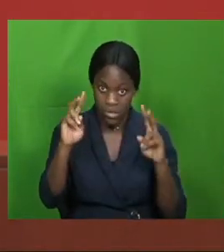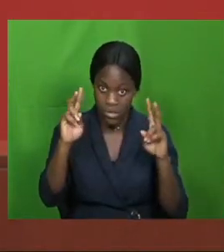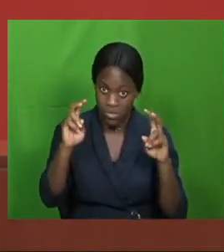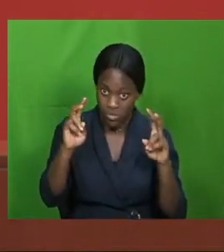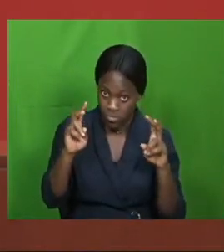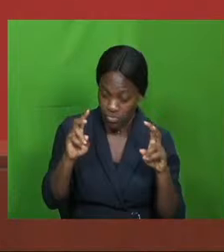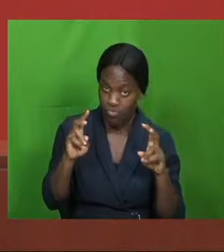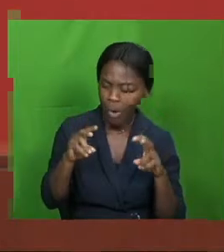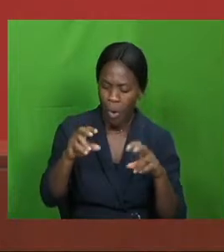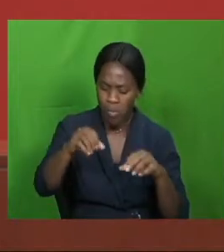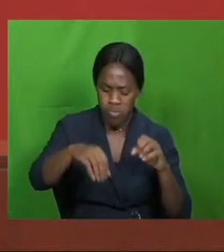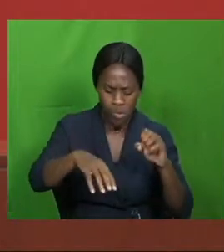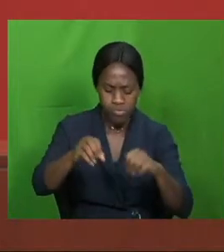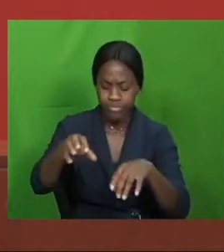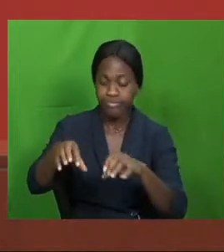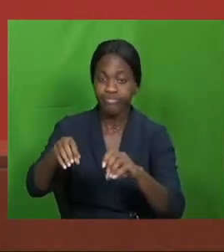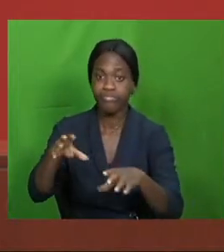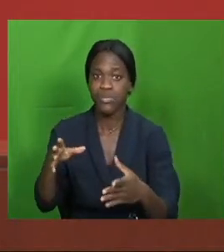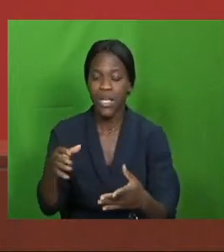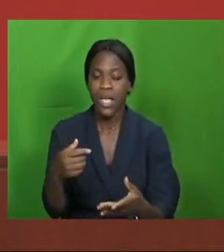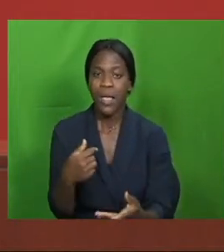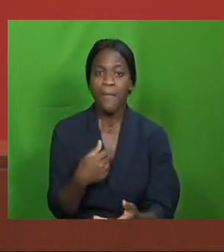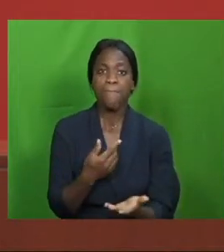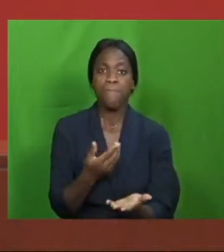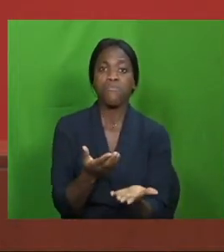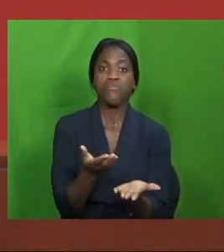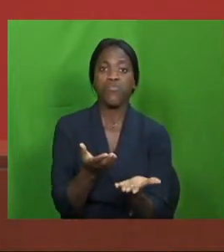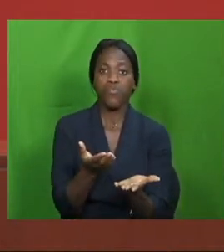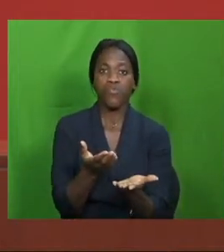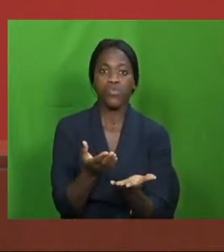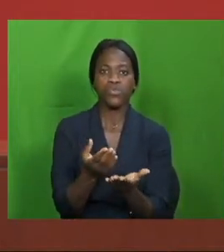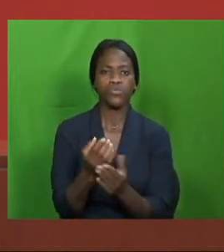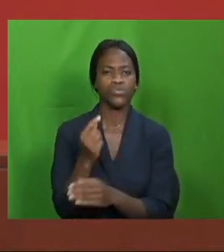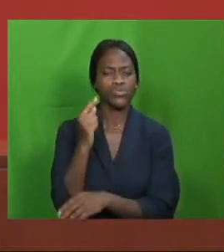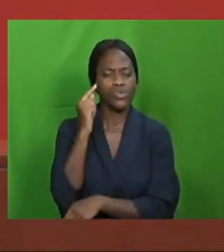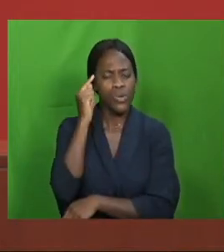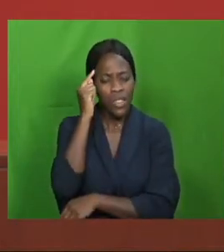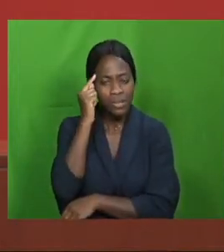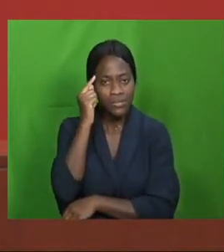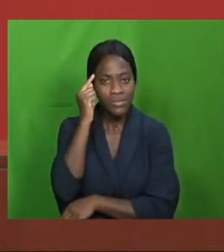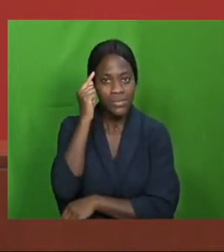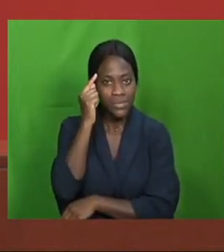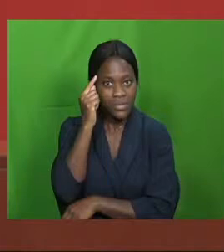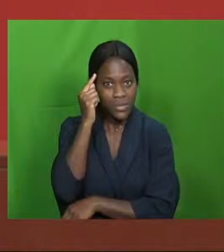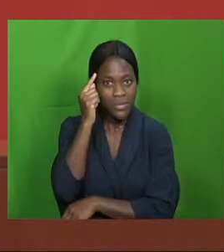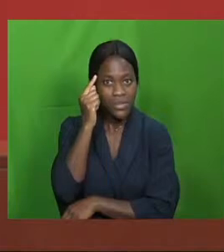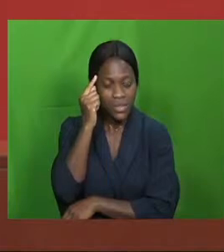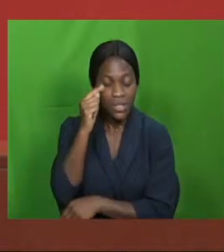matter, I require some time to provide a reasoned ruling.